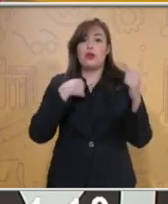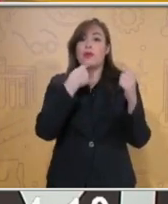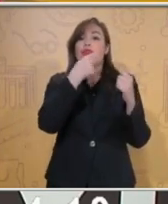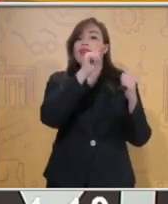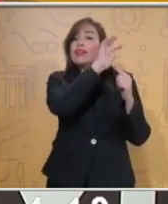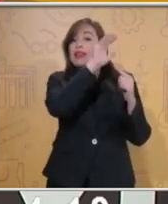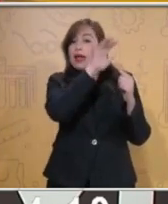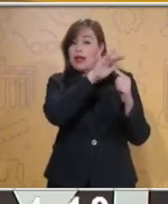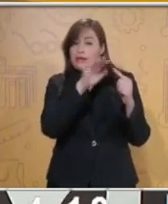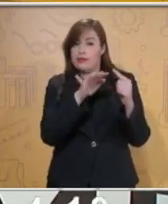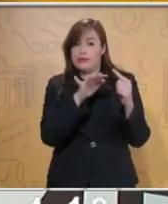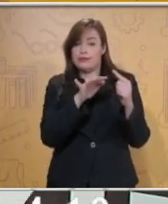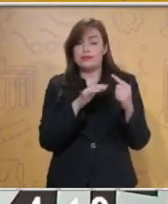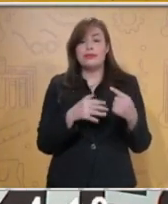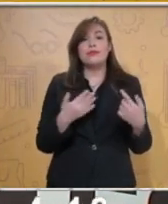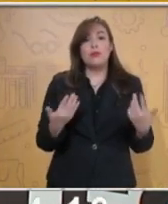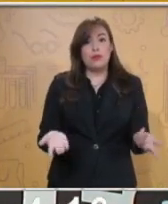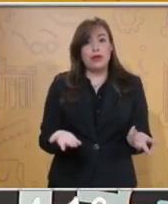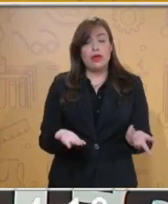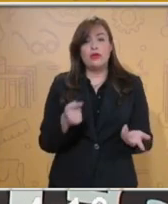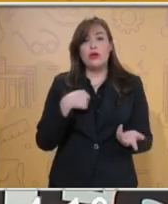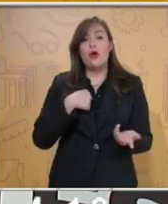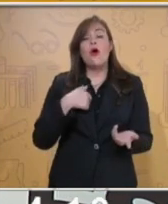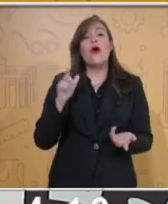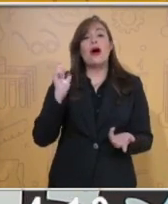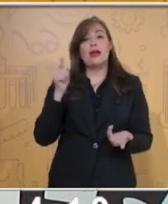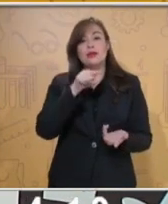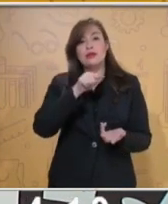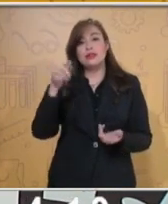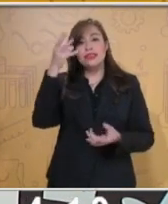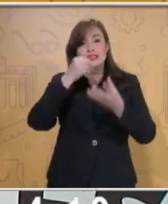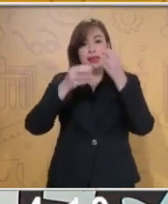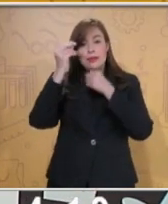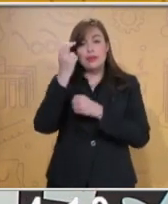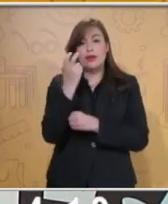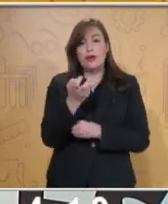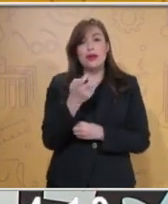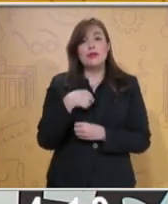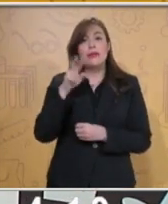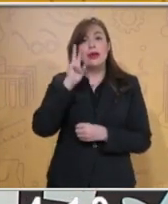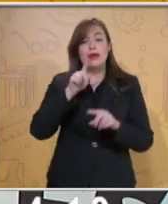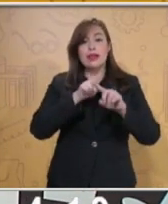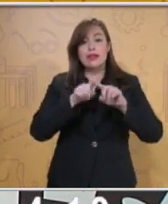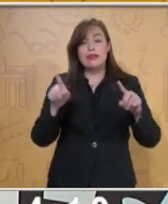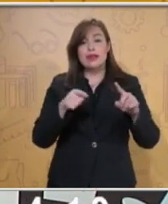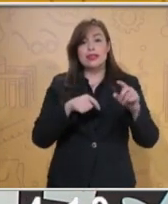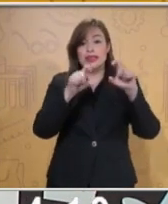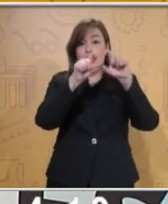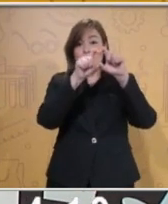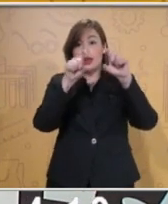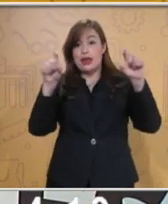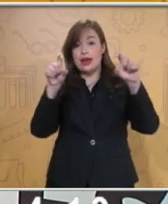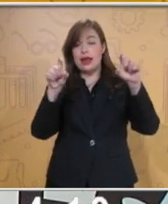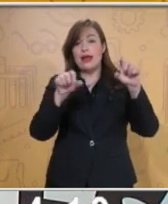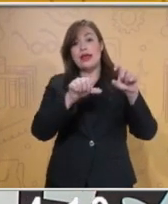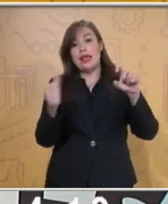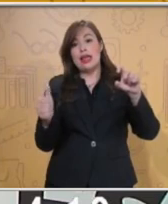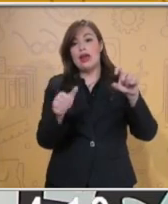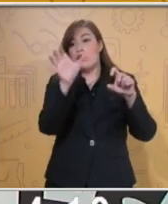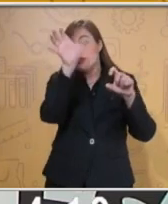Well, I expect you have learned with this a difference between the comic strip and the classic tales.